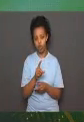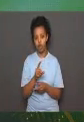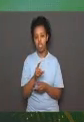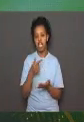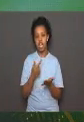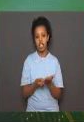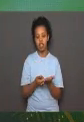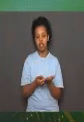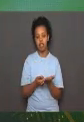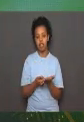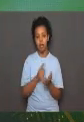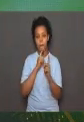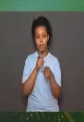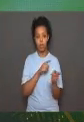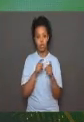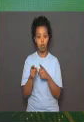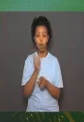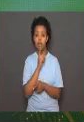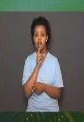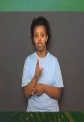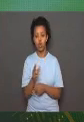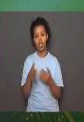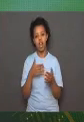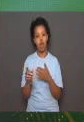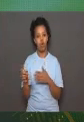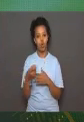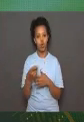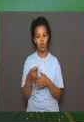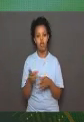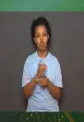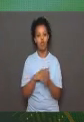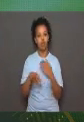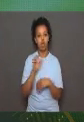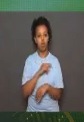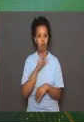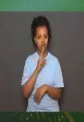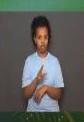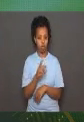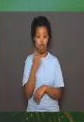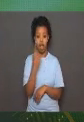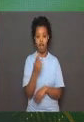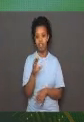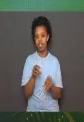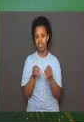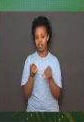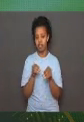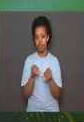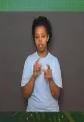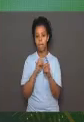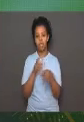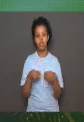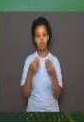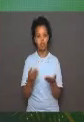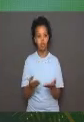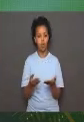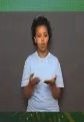Reflexes are the simplest of the innate behaviors. A single action responds to